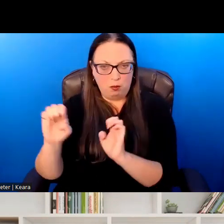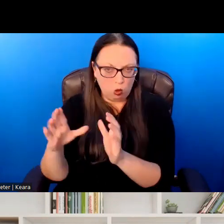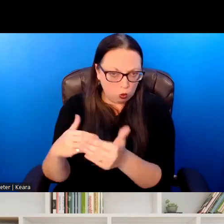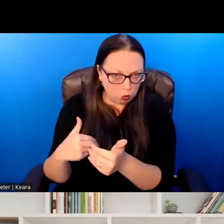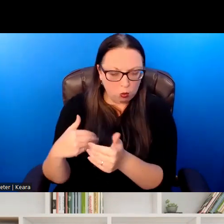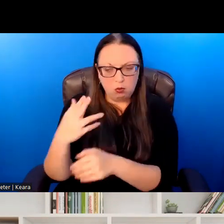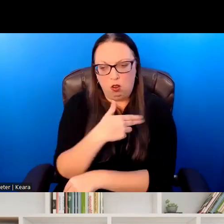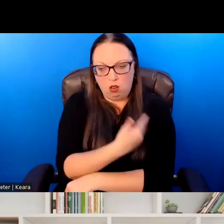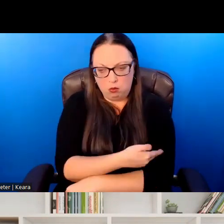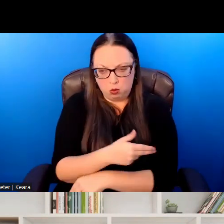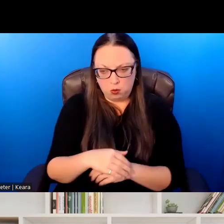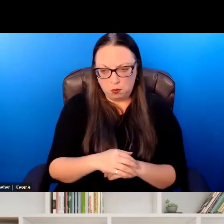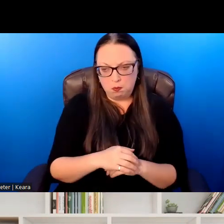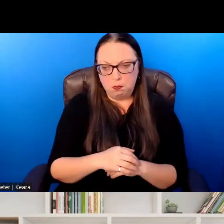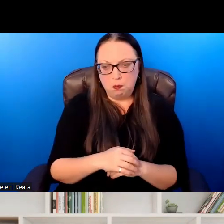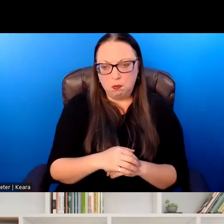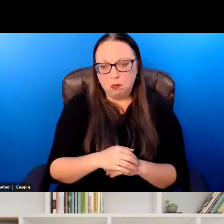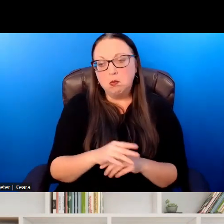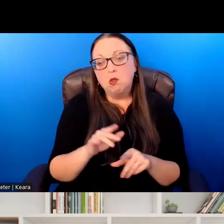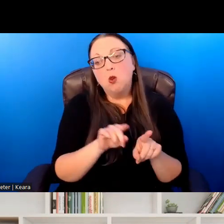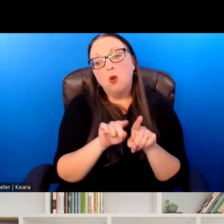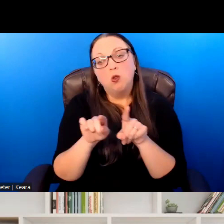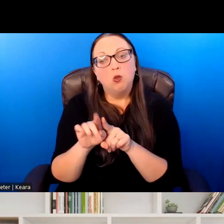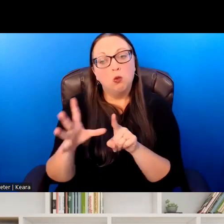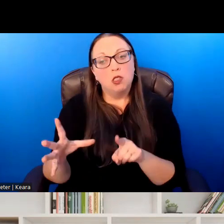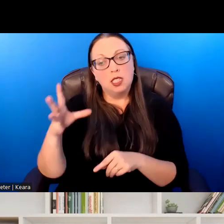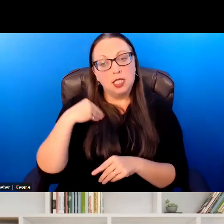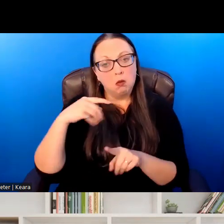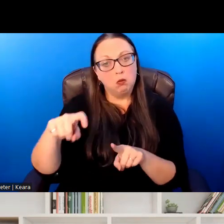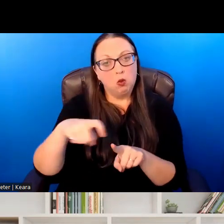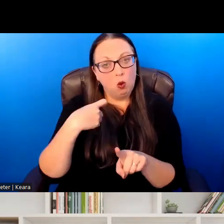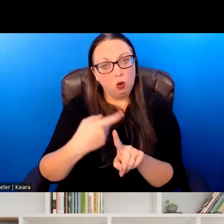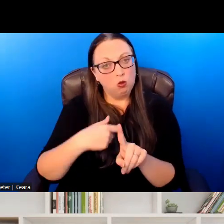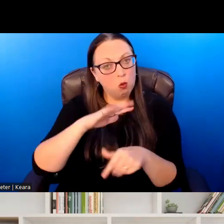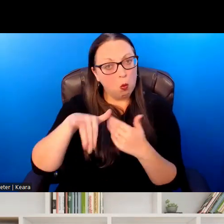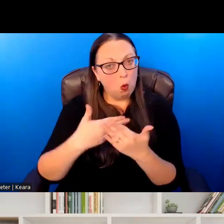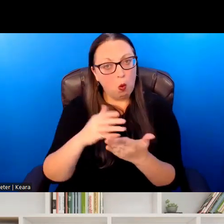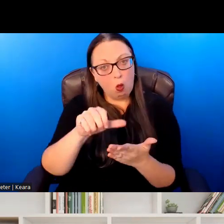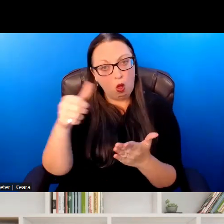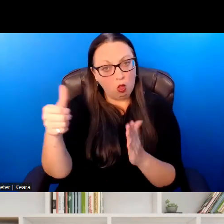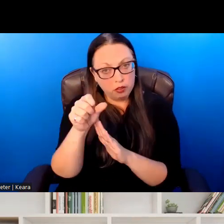hospitals. We also take calls from all other states.